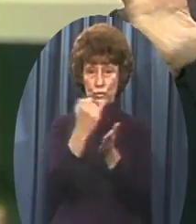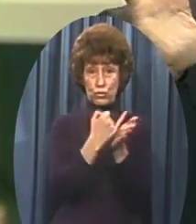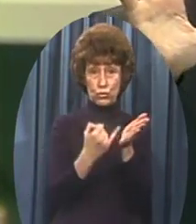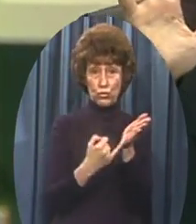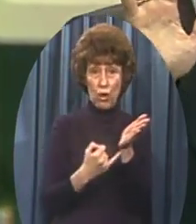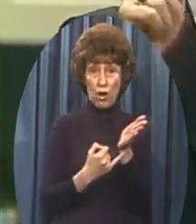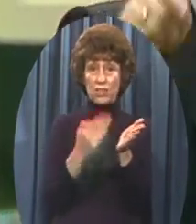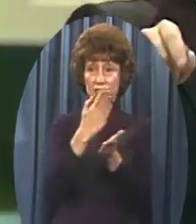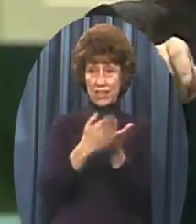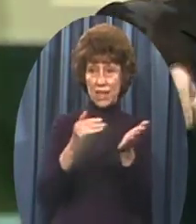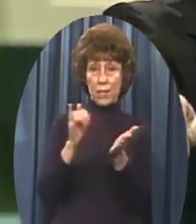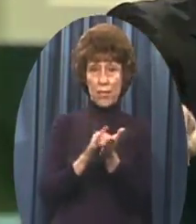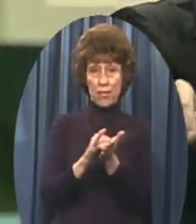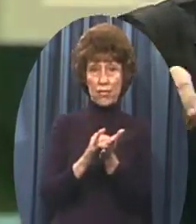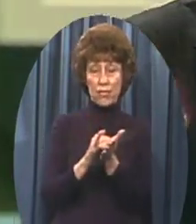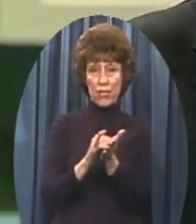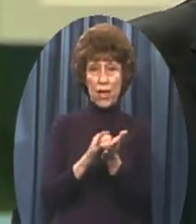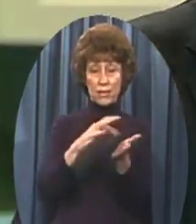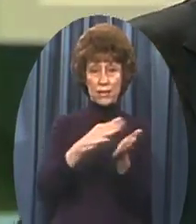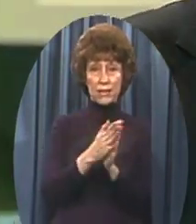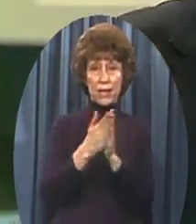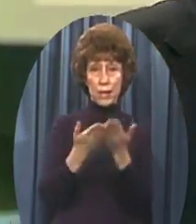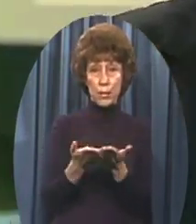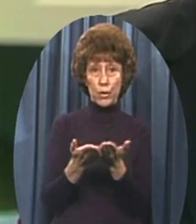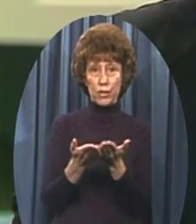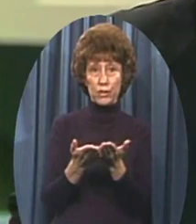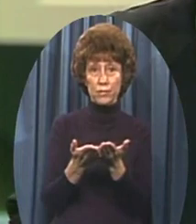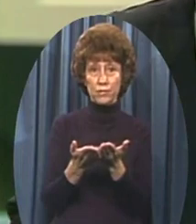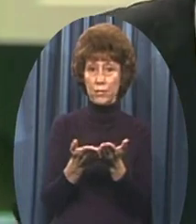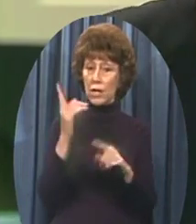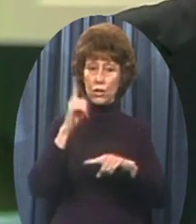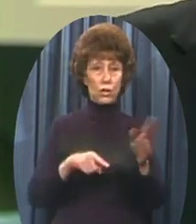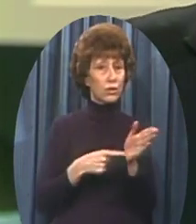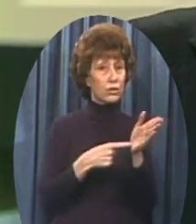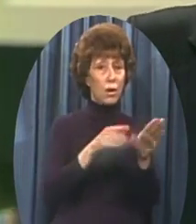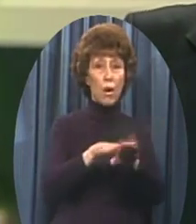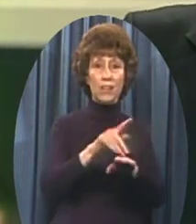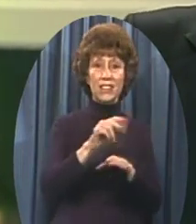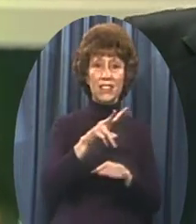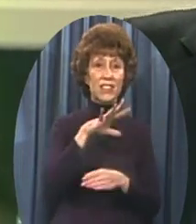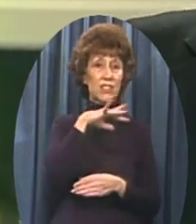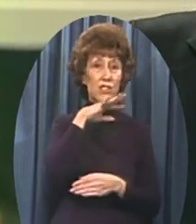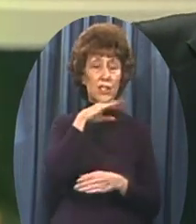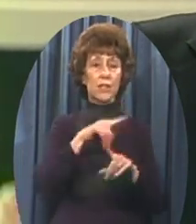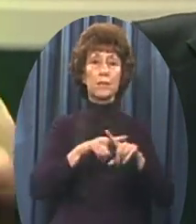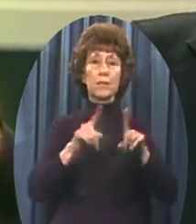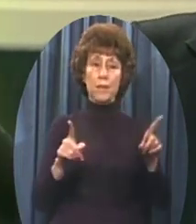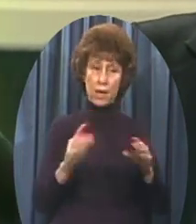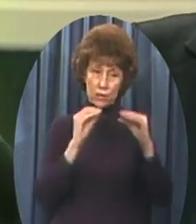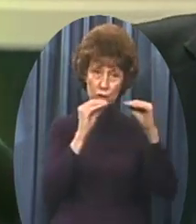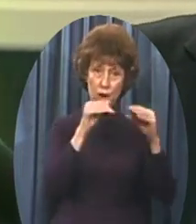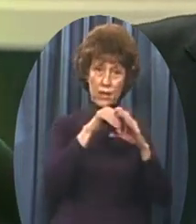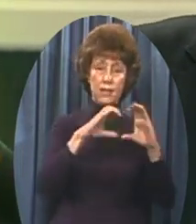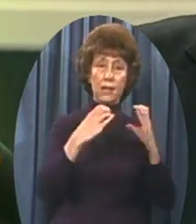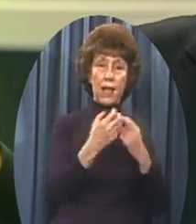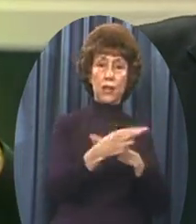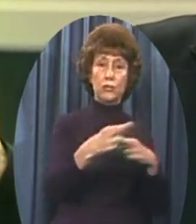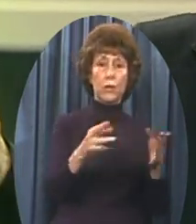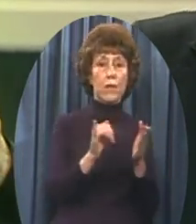put on NBC is being taught to our children in classrooms, captive audience. But I want to tell you, that's big business